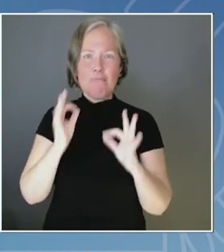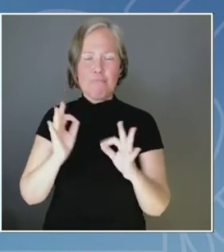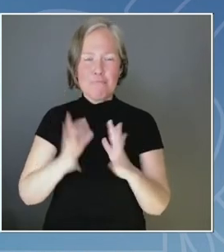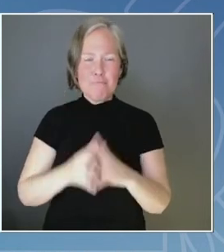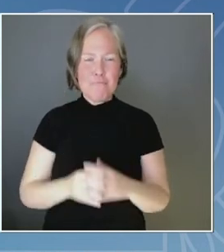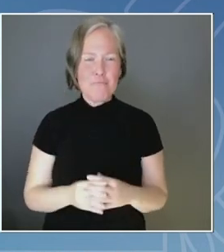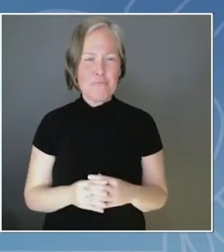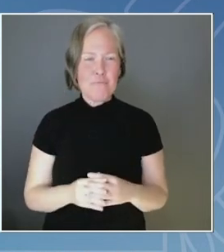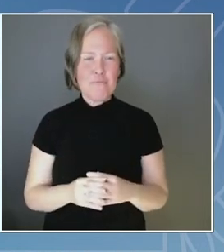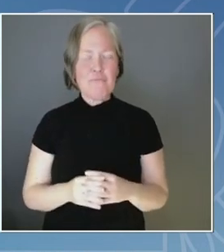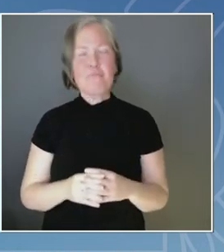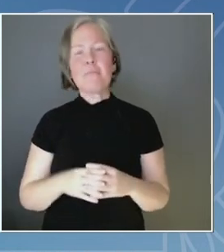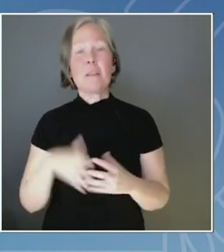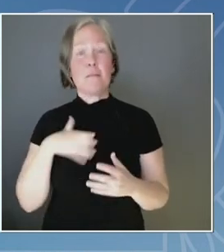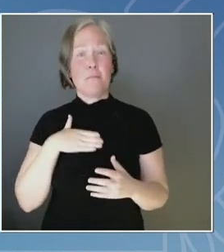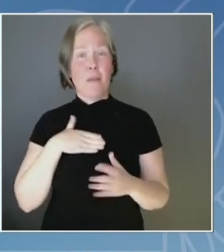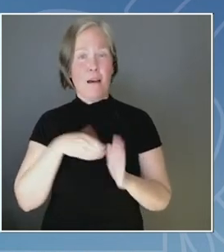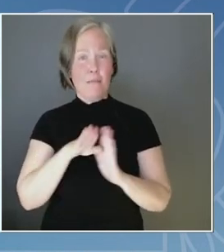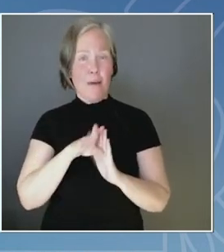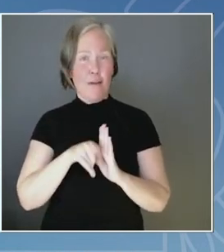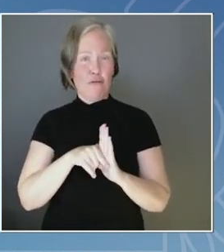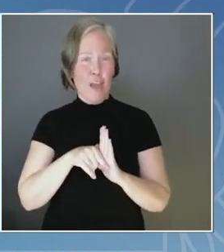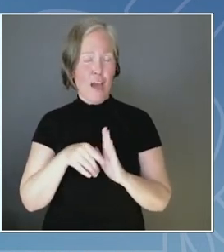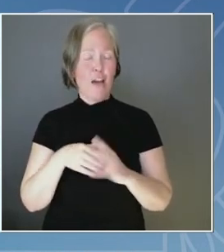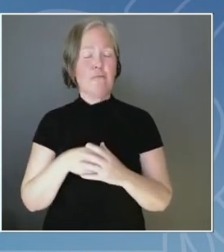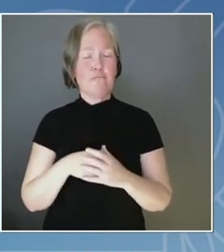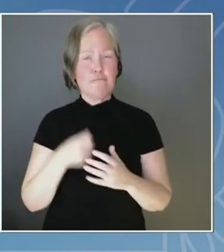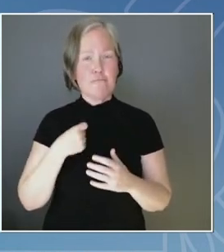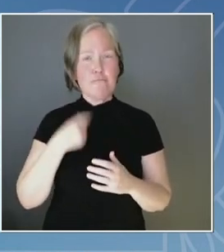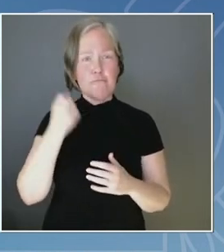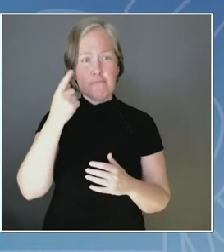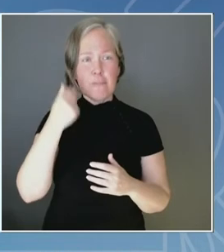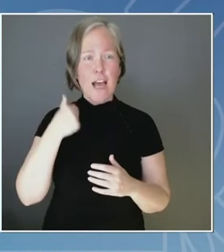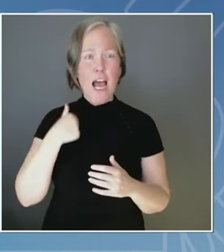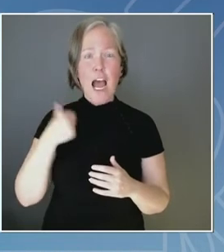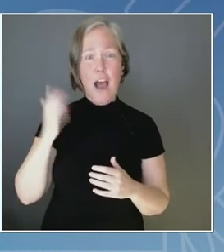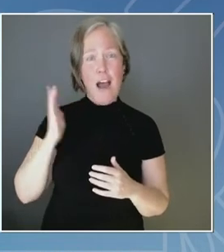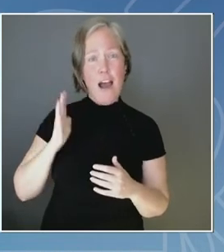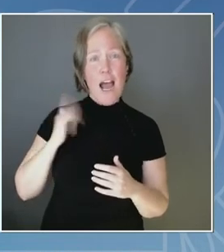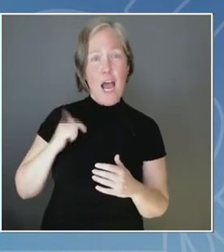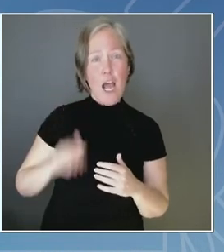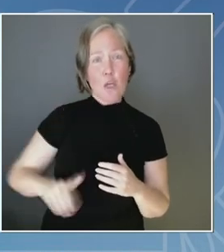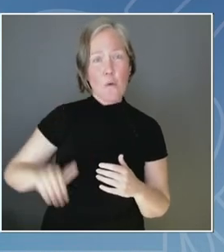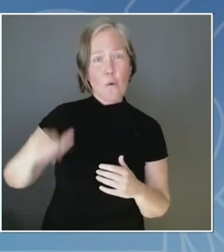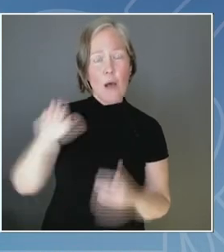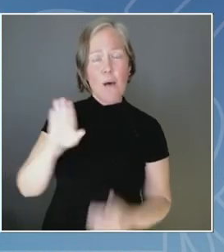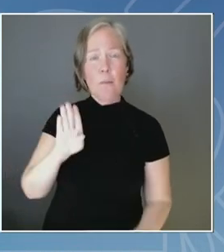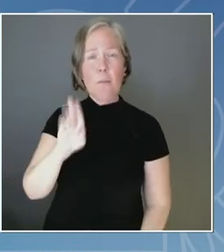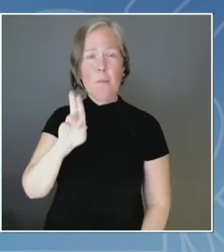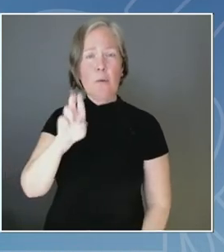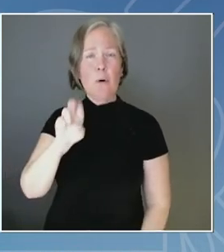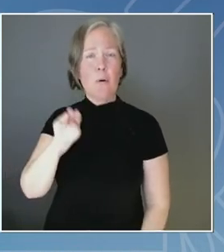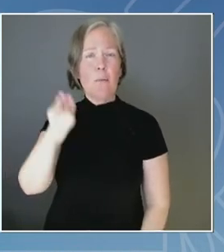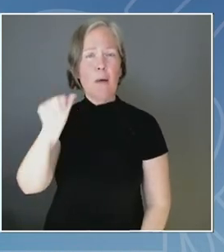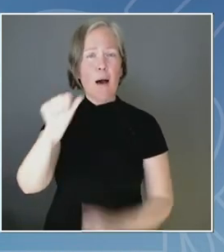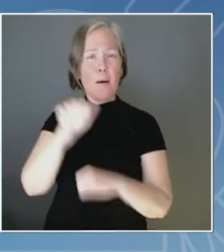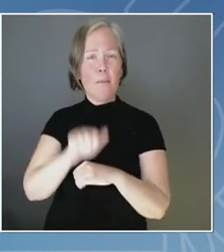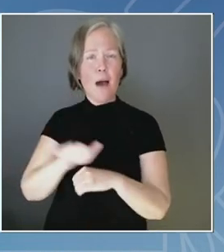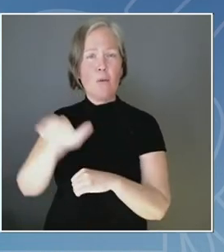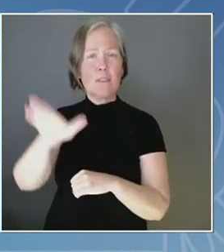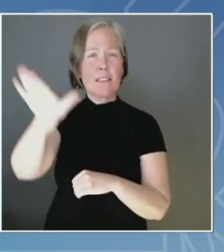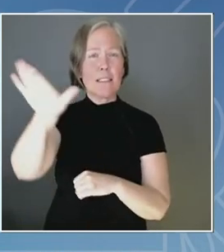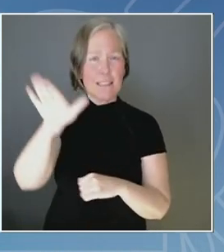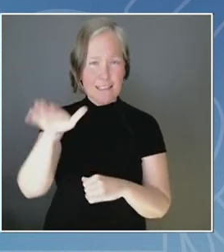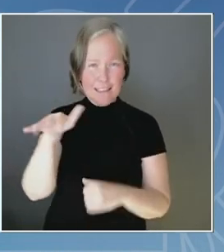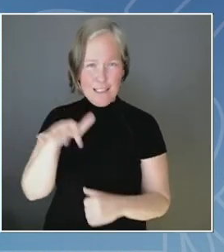background. I grew up in the Shan Hills of Burma. This is